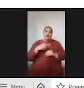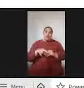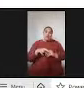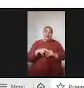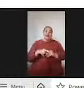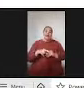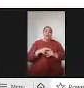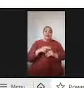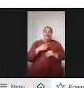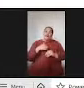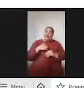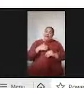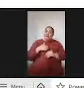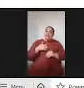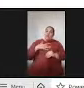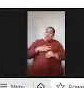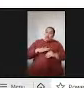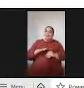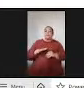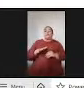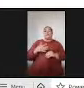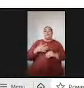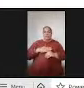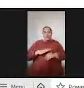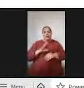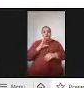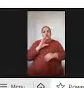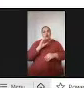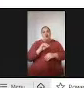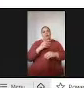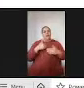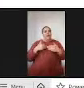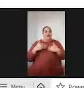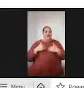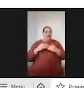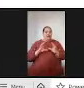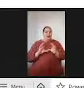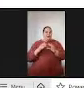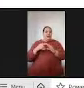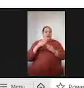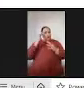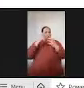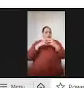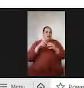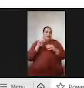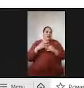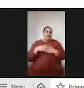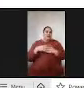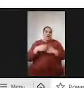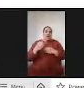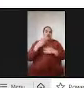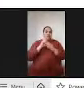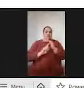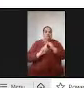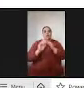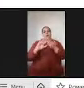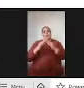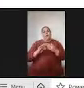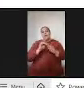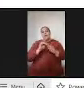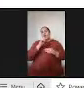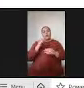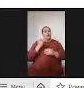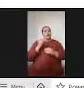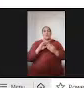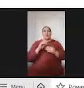tempted to want to ask the administration to consider going to communities, because not all